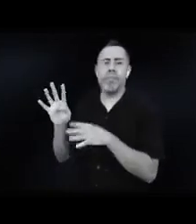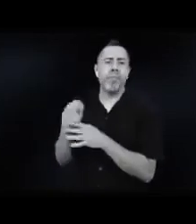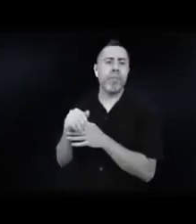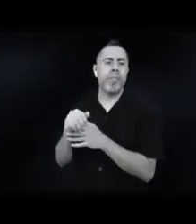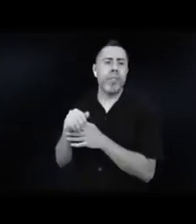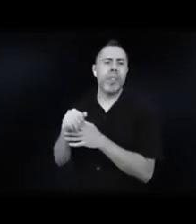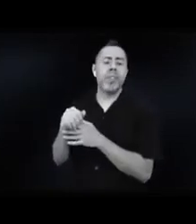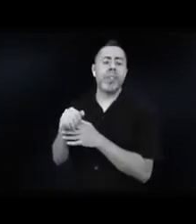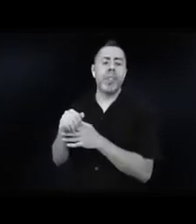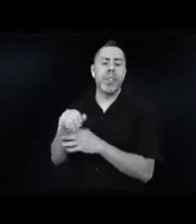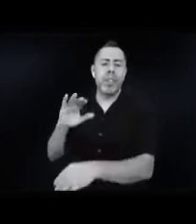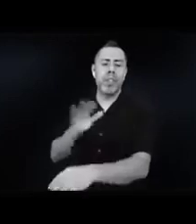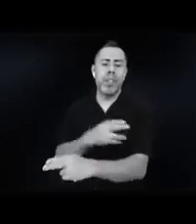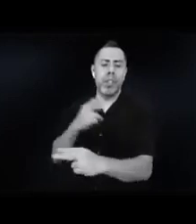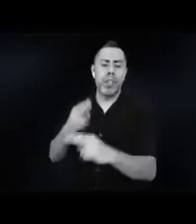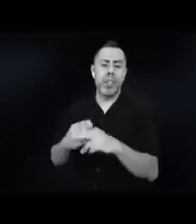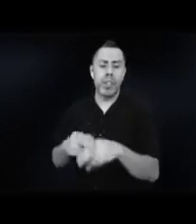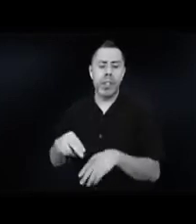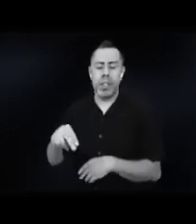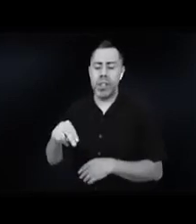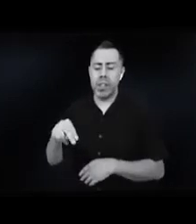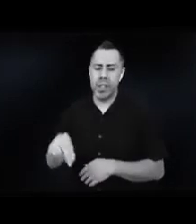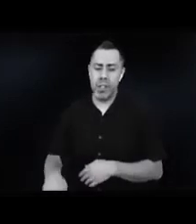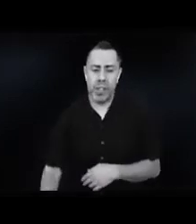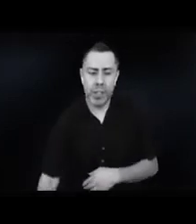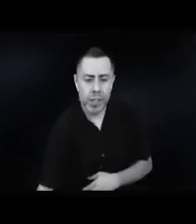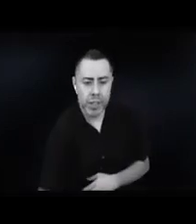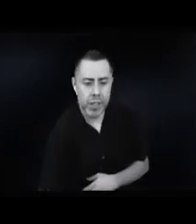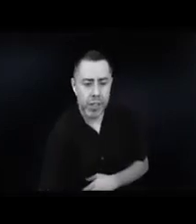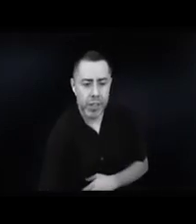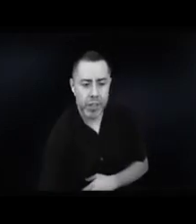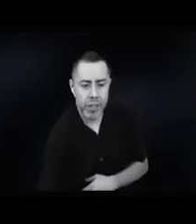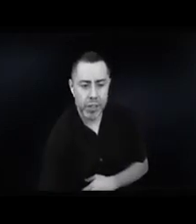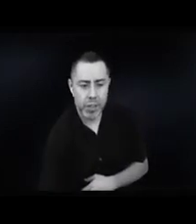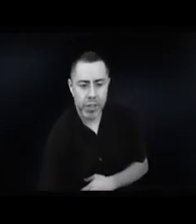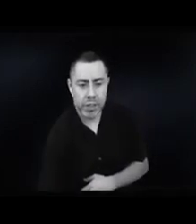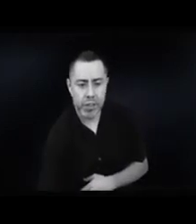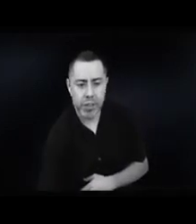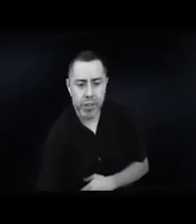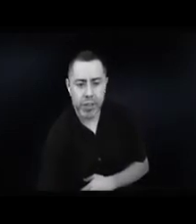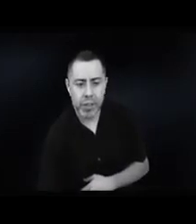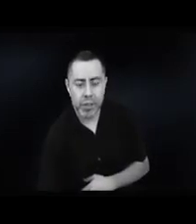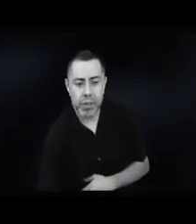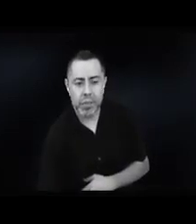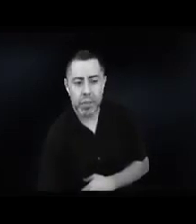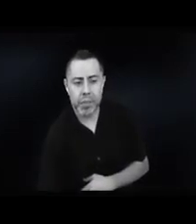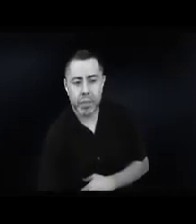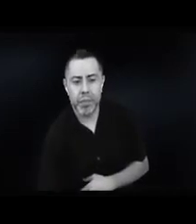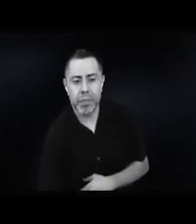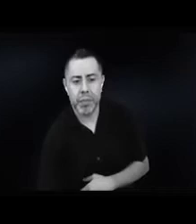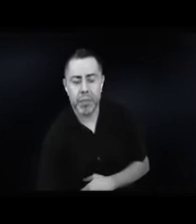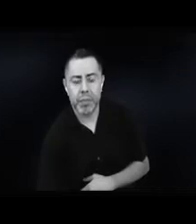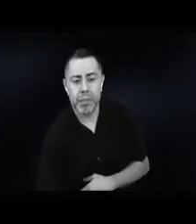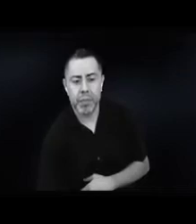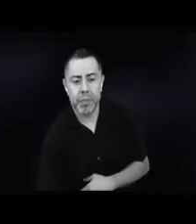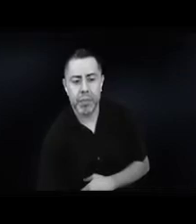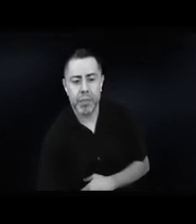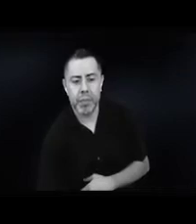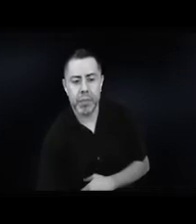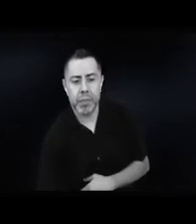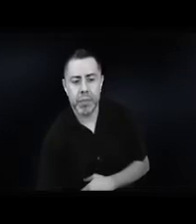it's called Nokame. And there's a singing part in here as well, and it's called Nina Kemen